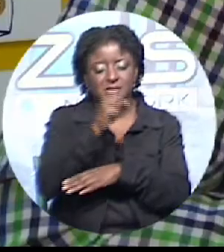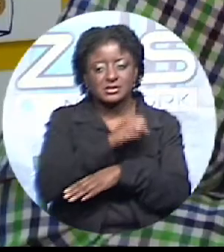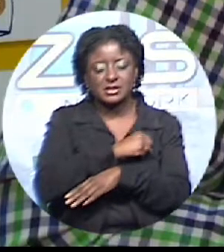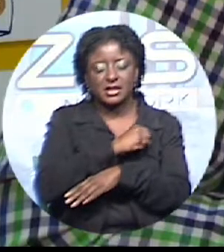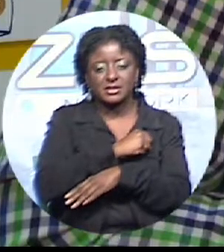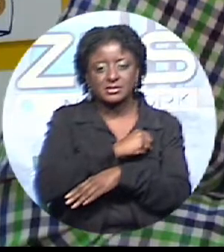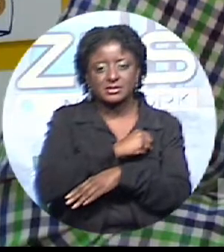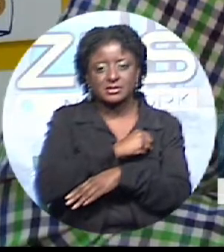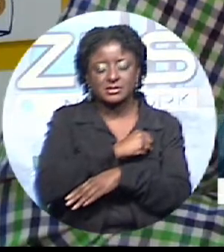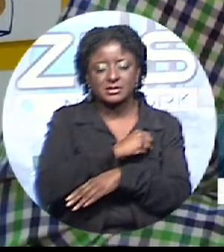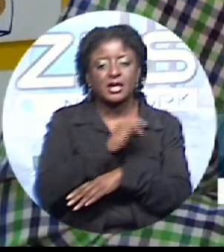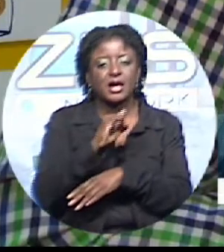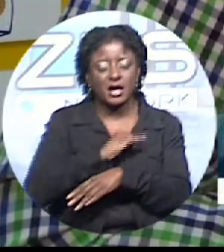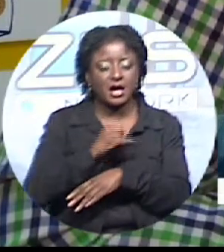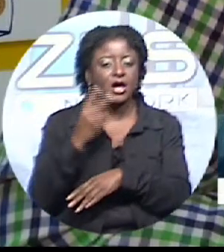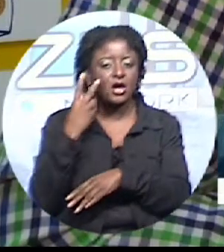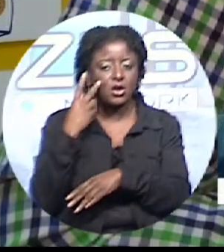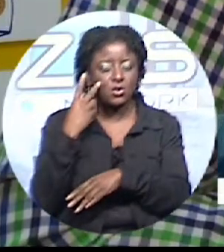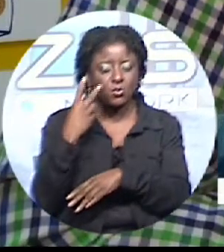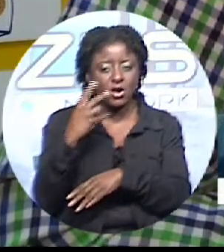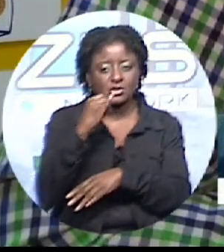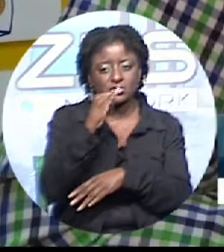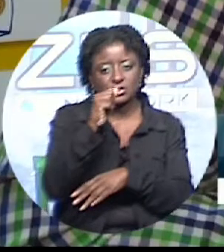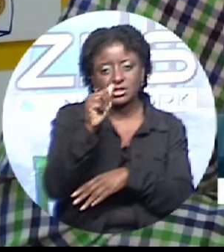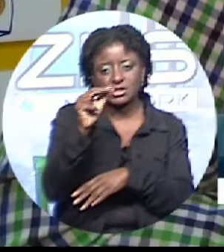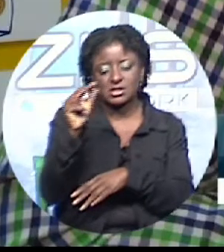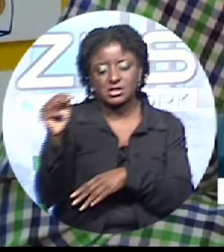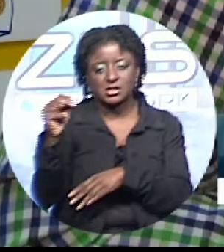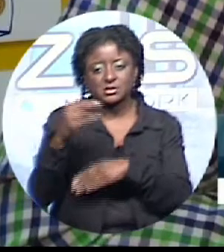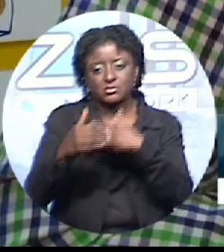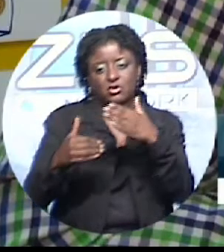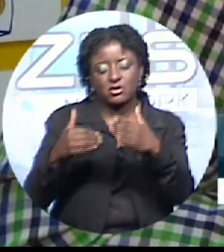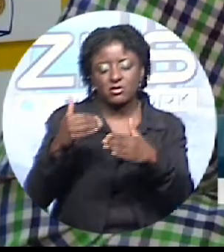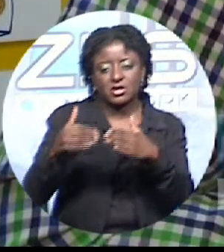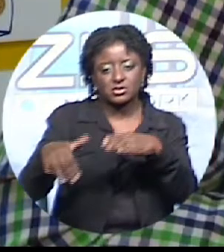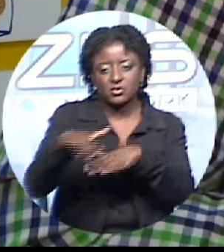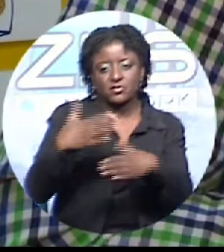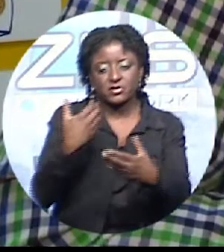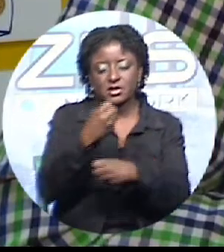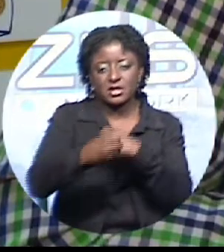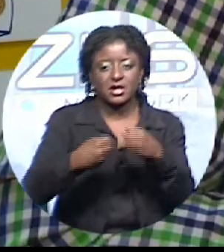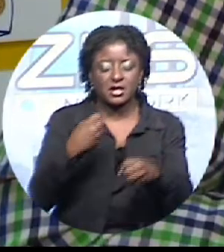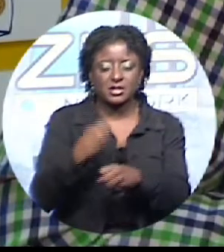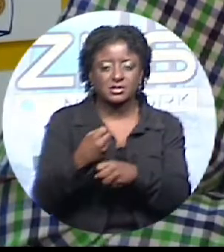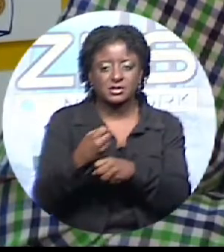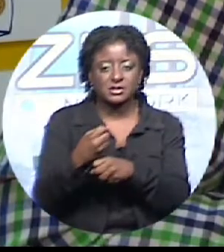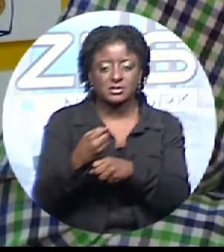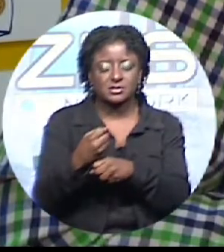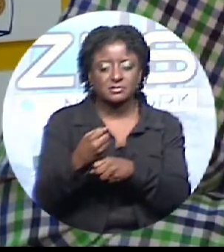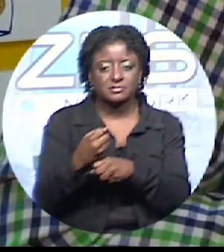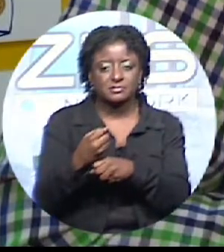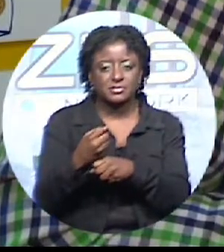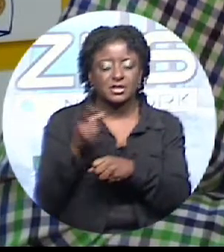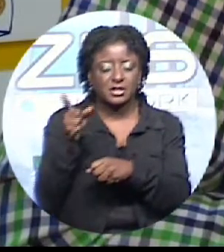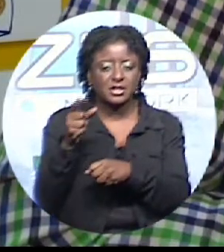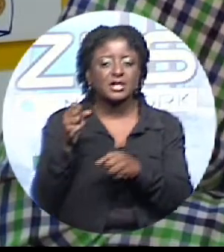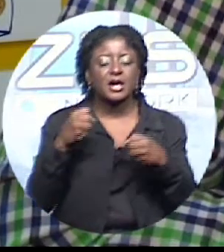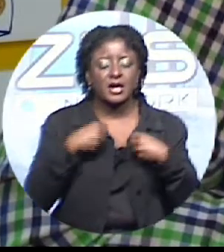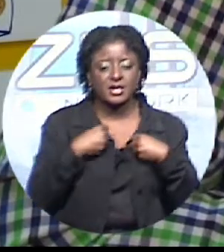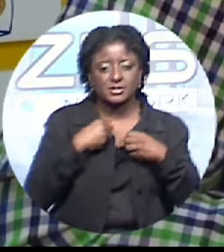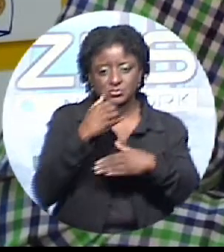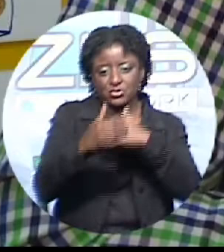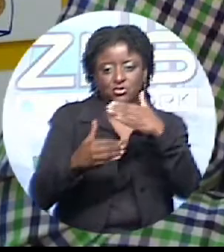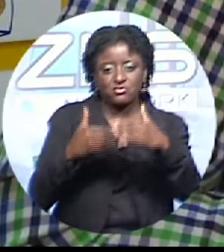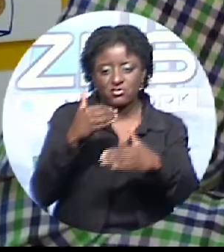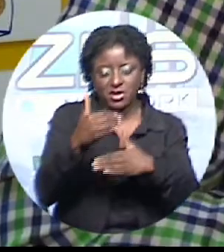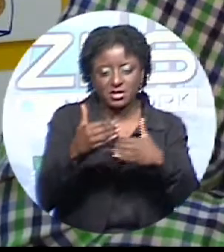I've watched Ian's progress over the years, and he's been progressing very, very steadily. And he really has come into his own. You know, anytime you